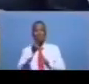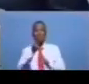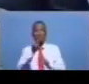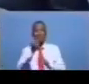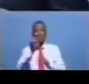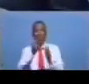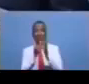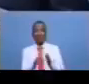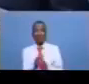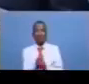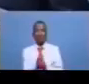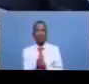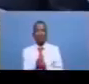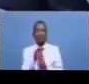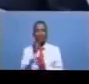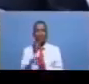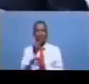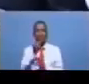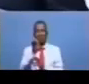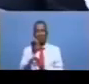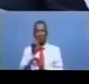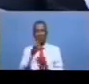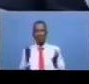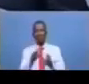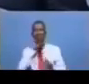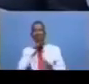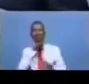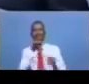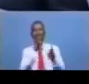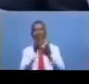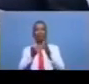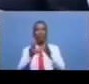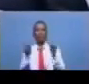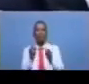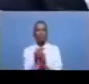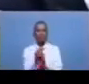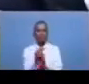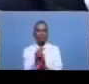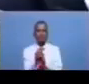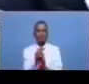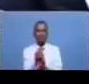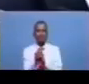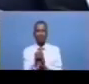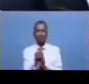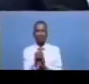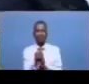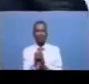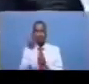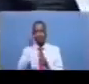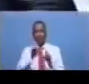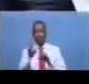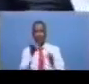ye megina ha enni obi ho few akotampa amanuvo ye nka na asem gre ni no ho few da entiense